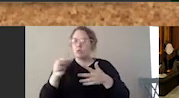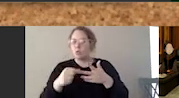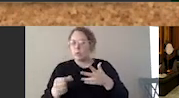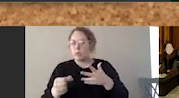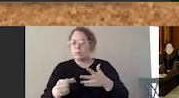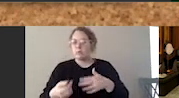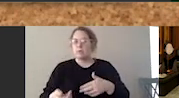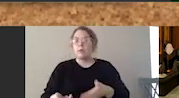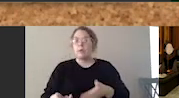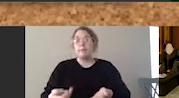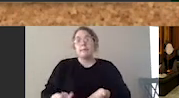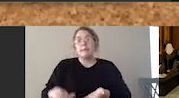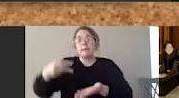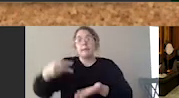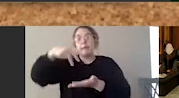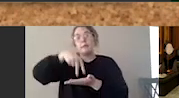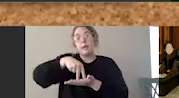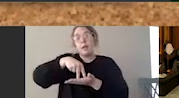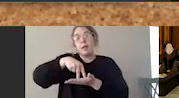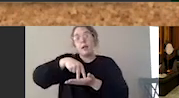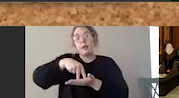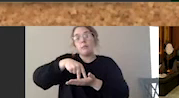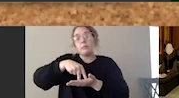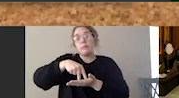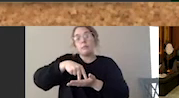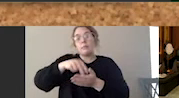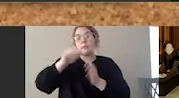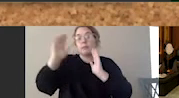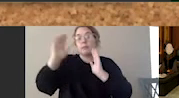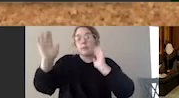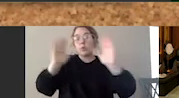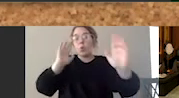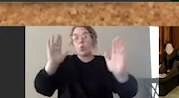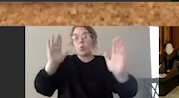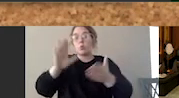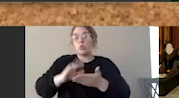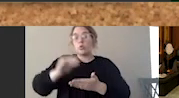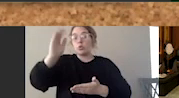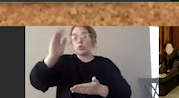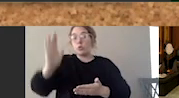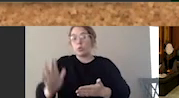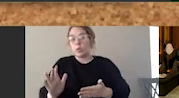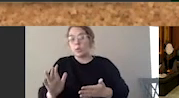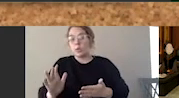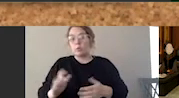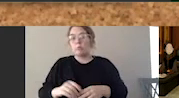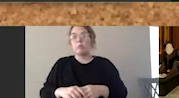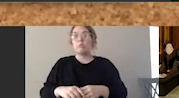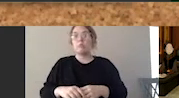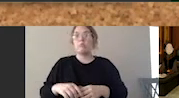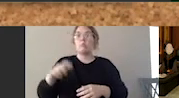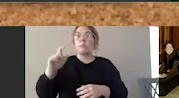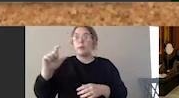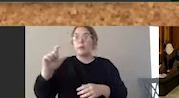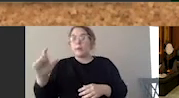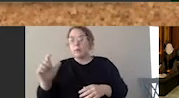and greet the student, or